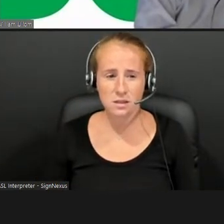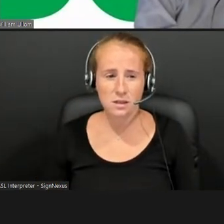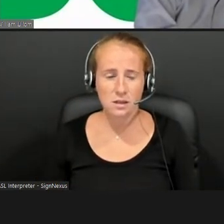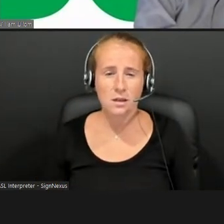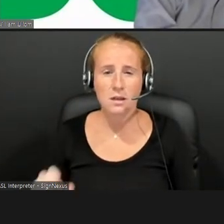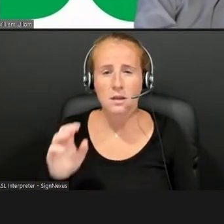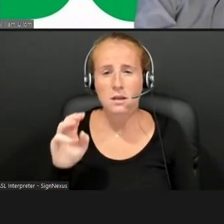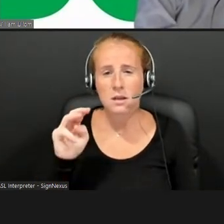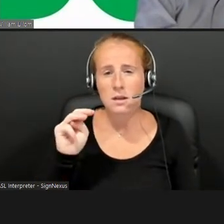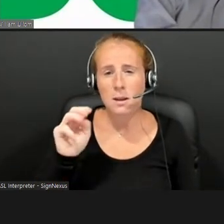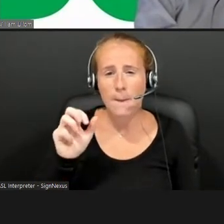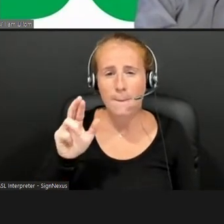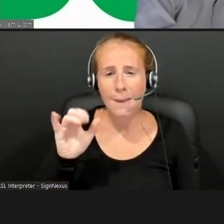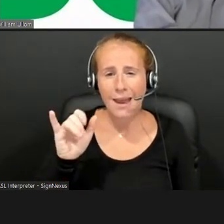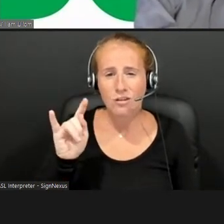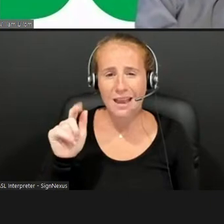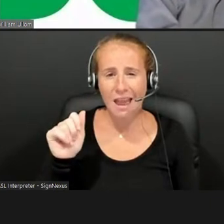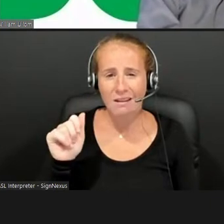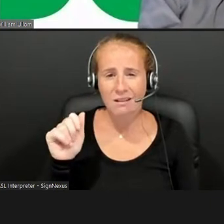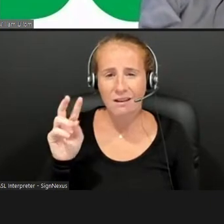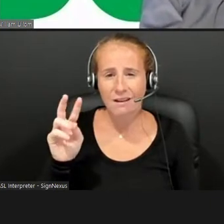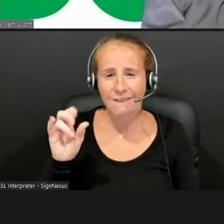Marietta Vieira